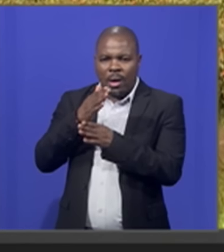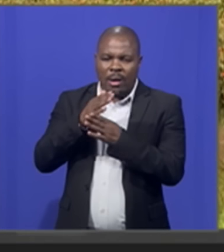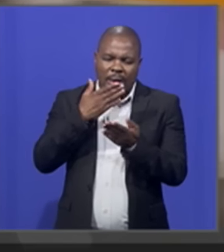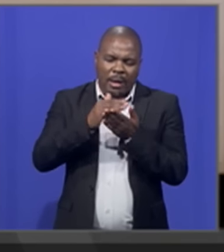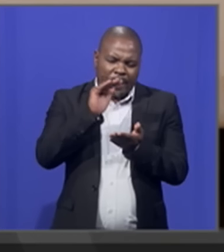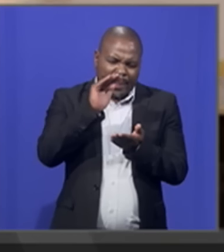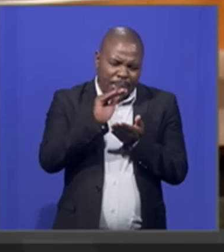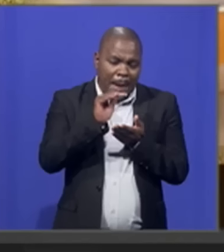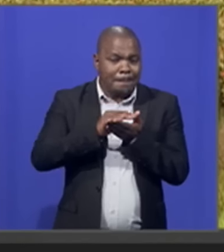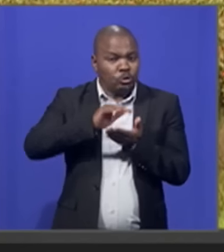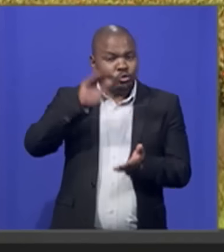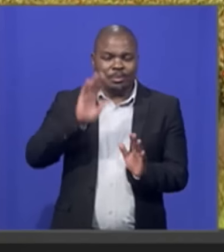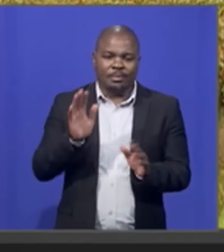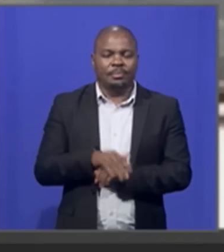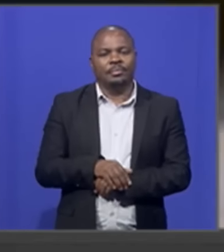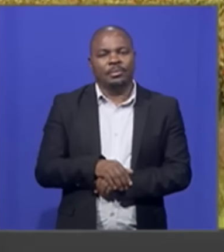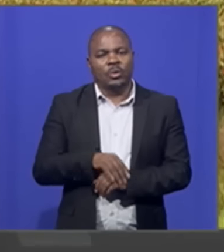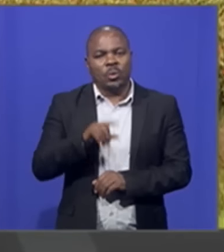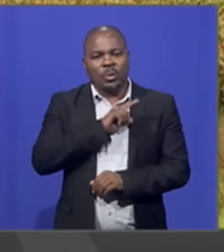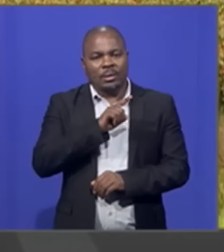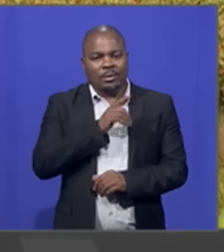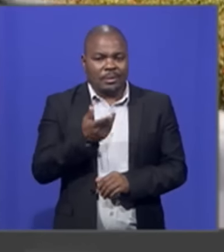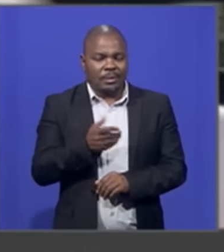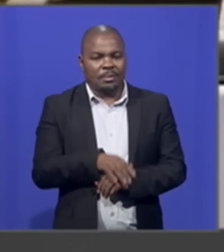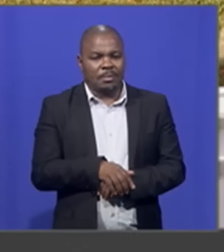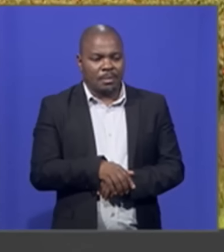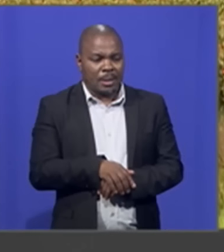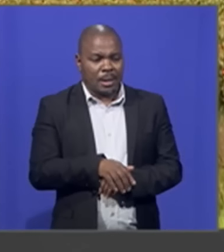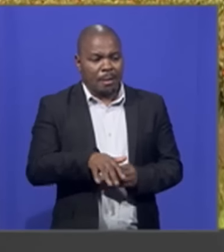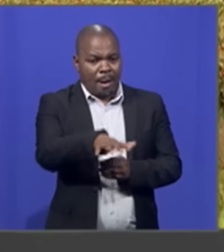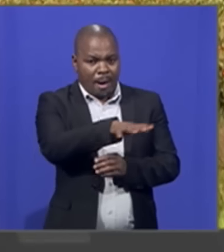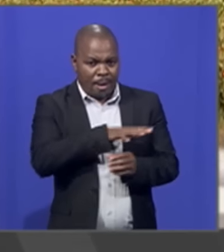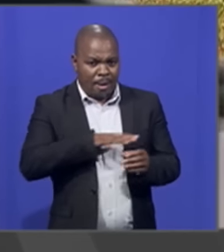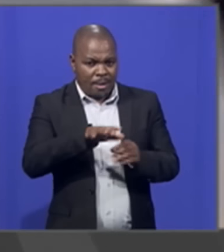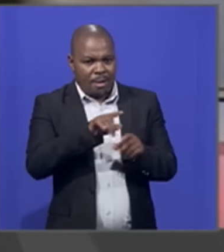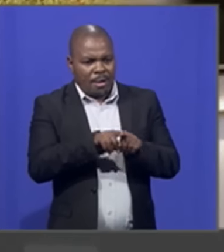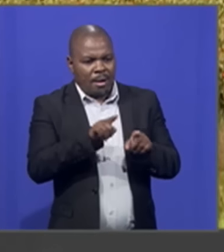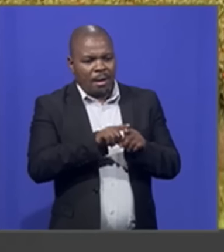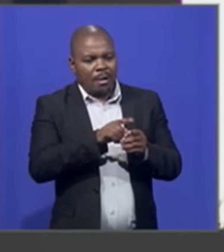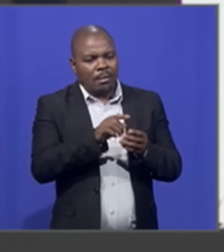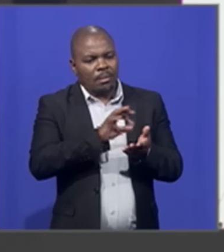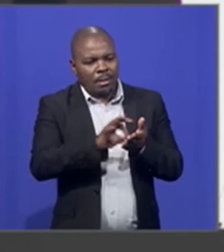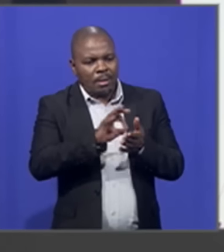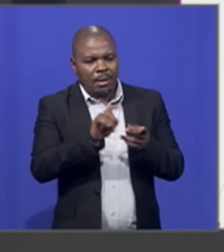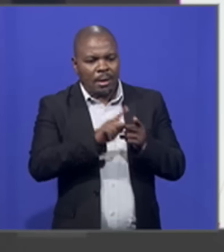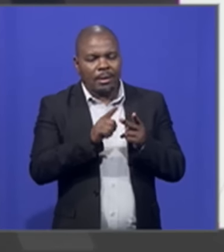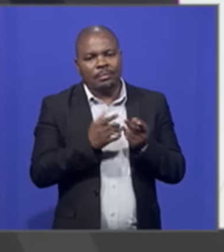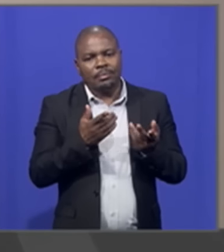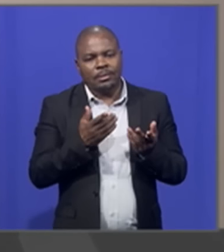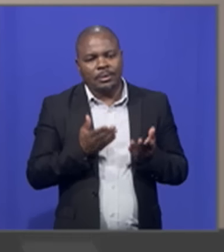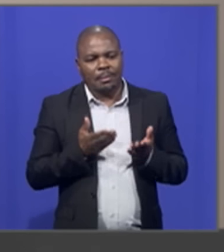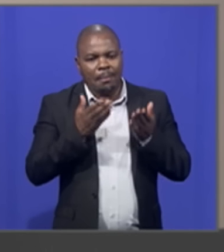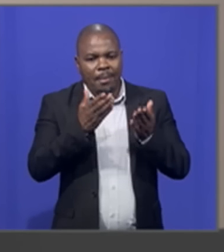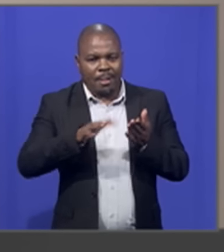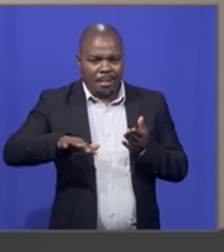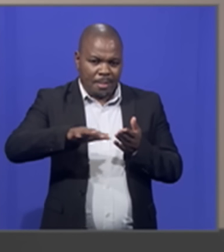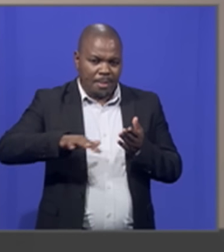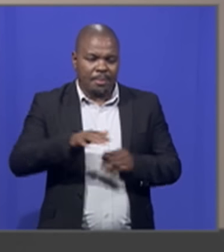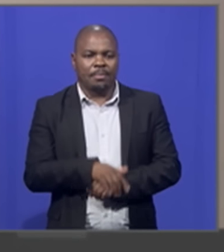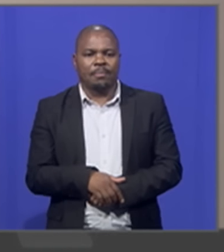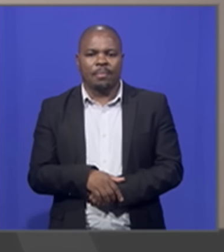will negotiate for better packages, because remember the affected areas will be the smelter, the supply chain and head office. We will of the